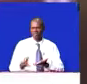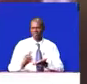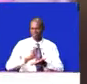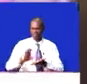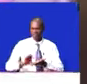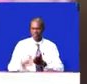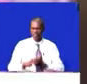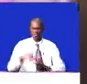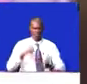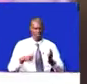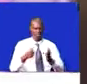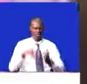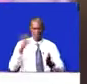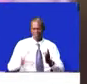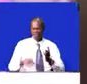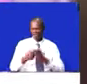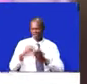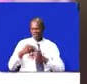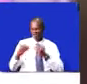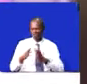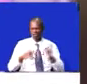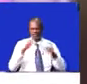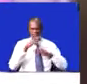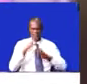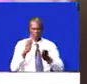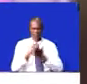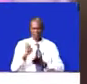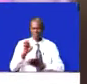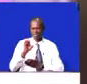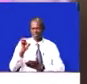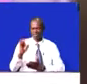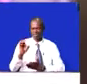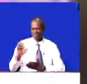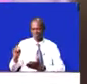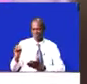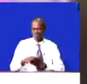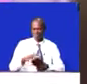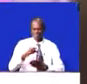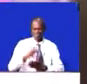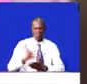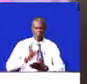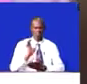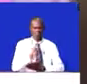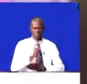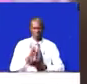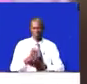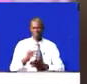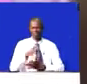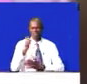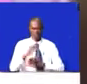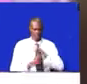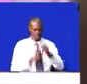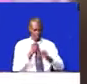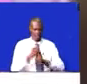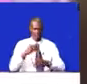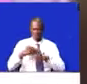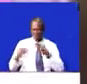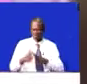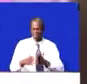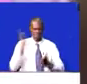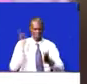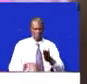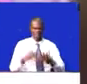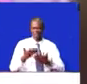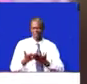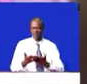kujenga maweli. I was telling the CEO of the Council of Governors that next year we will be bidding strongly, and I'll be speaking to my